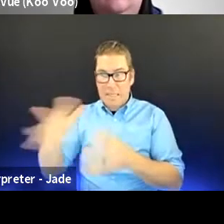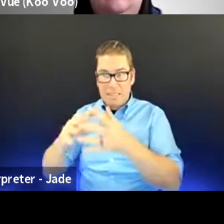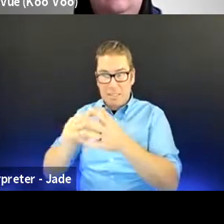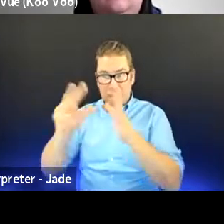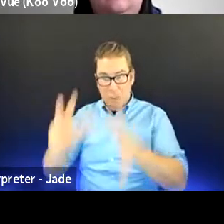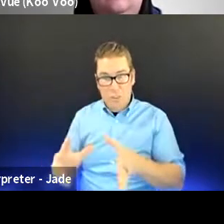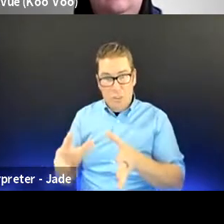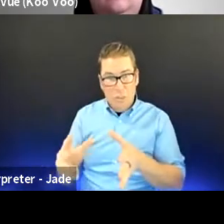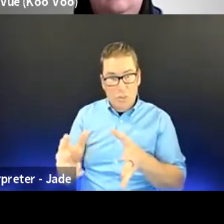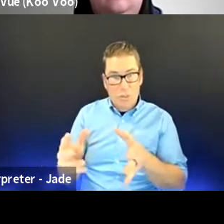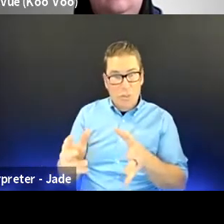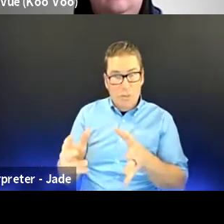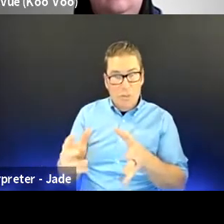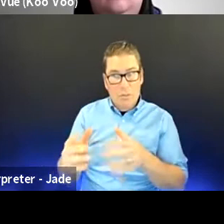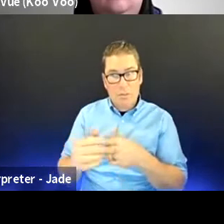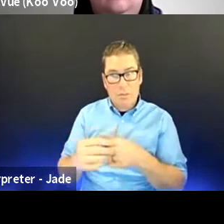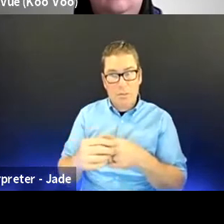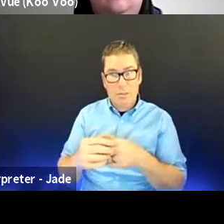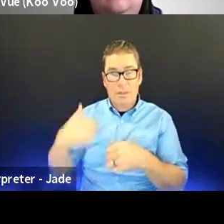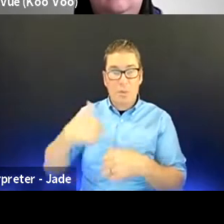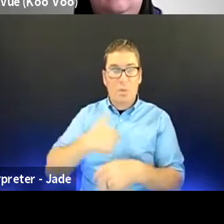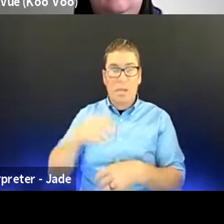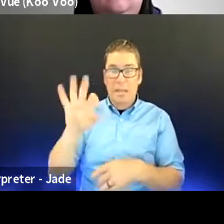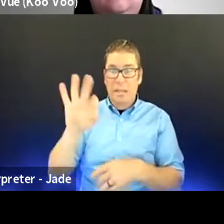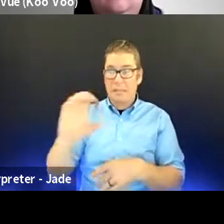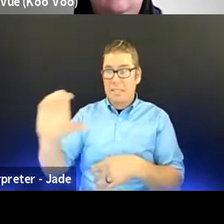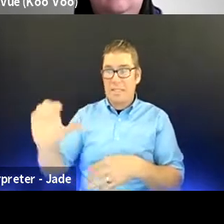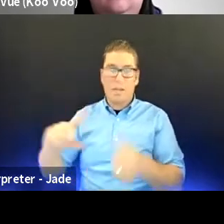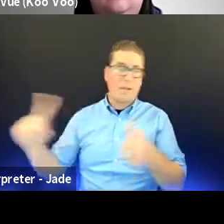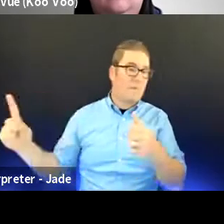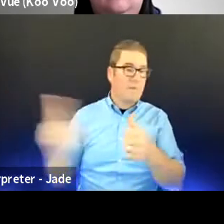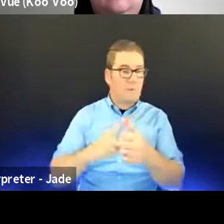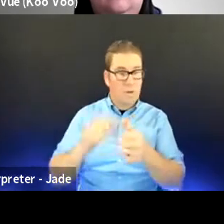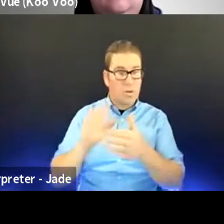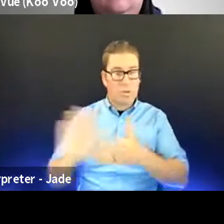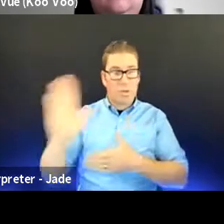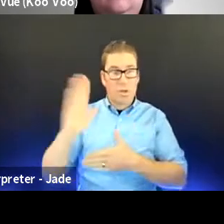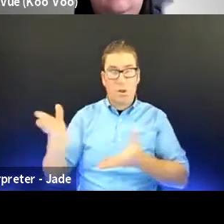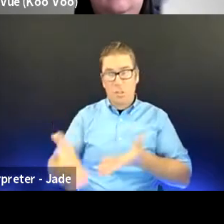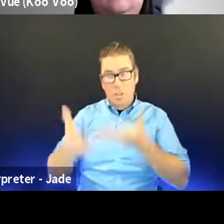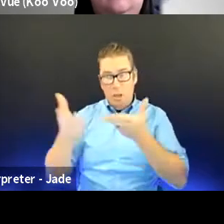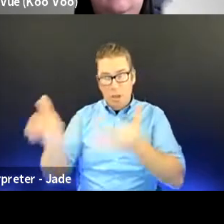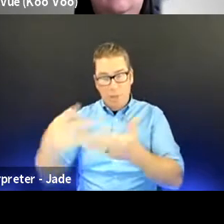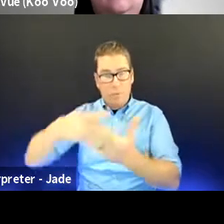became the first one in the state to serve our students with a program like the UCR program. And again, thanks to Debbie.